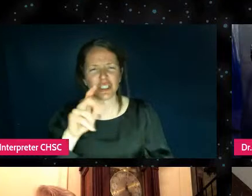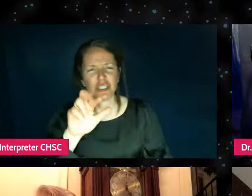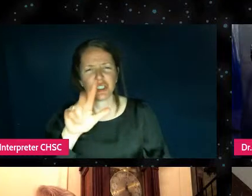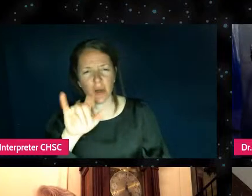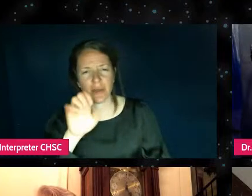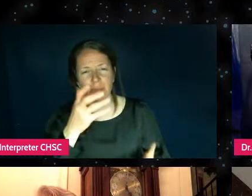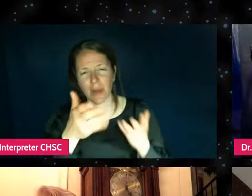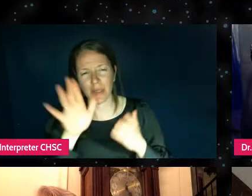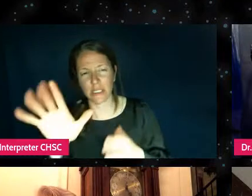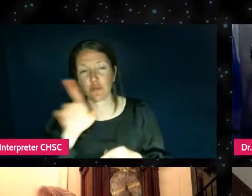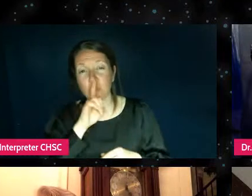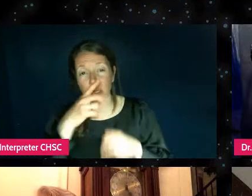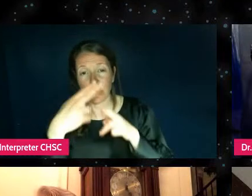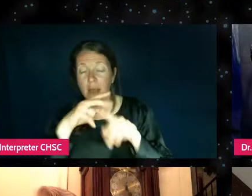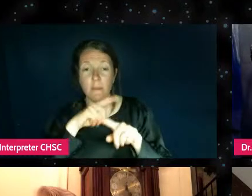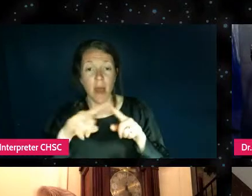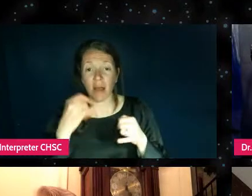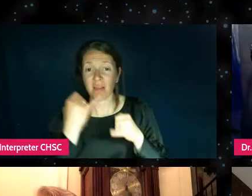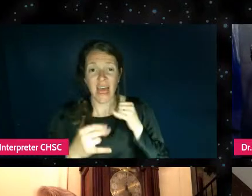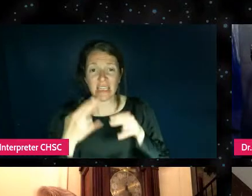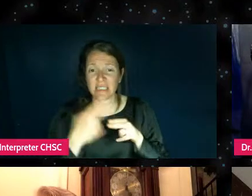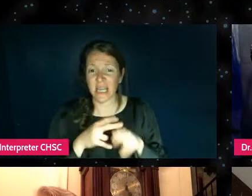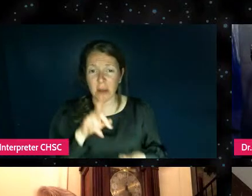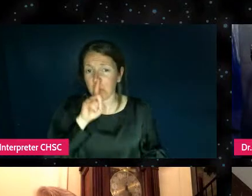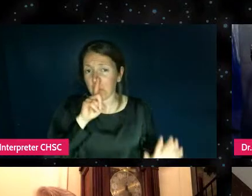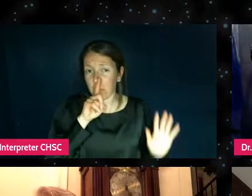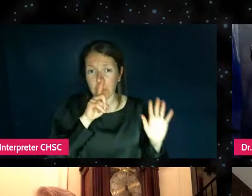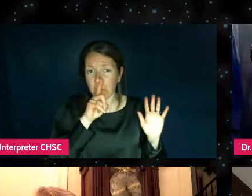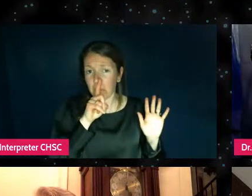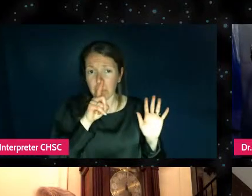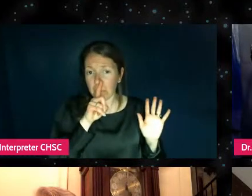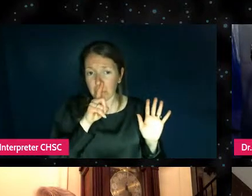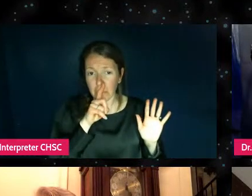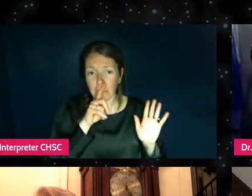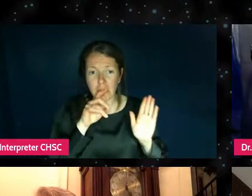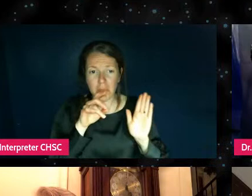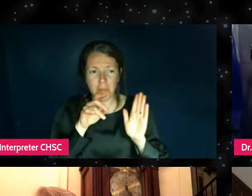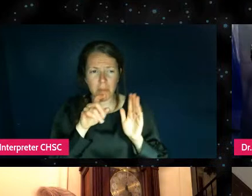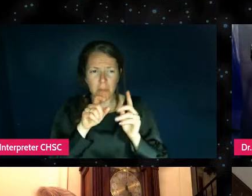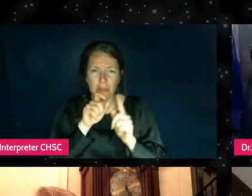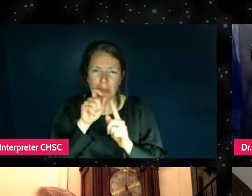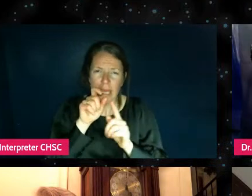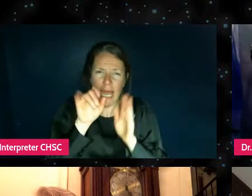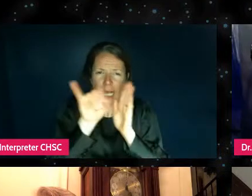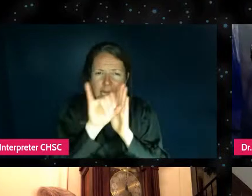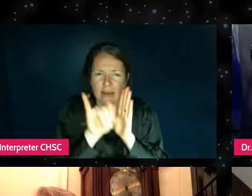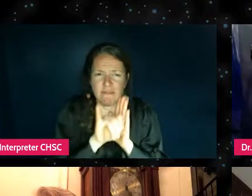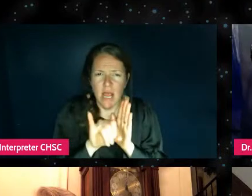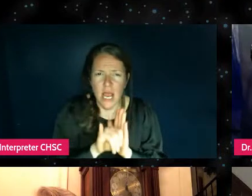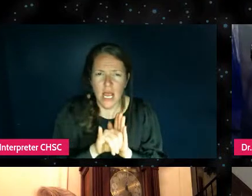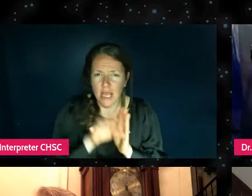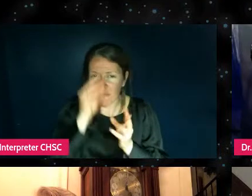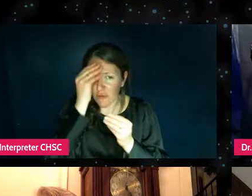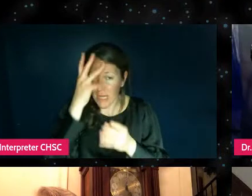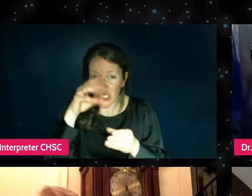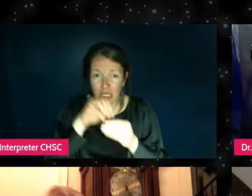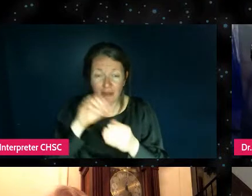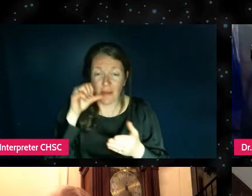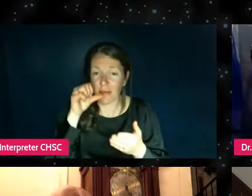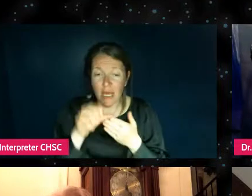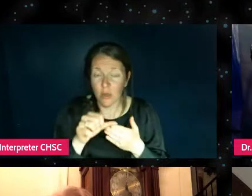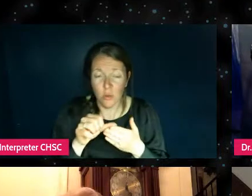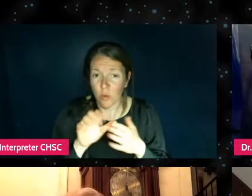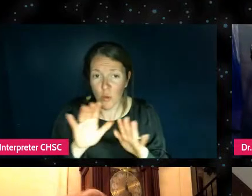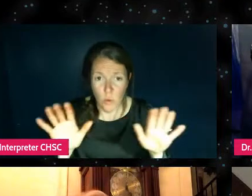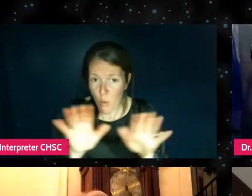but they didn't put last names. They didn't put a lot of identifying information in the letters